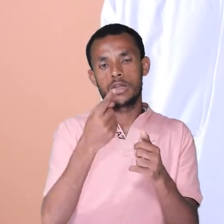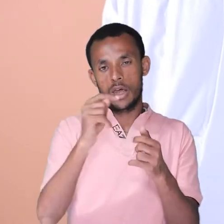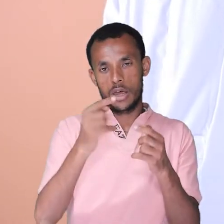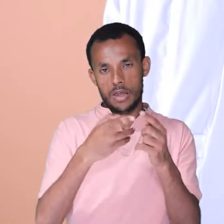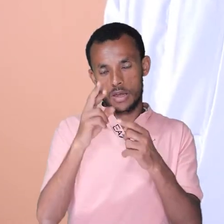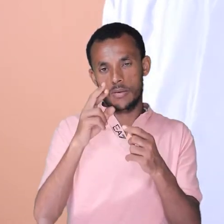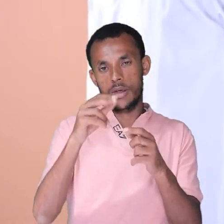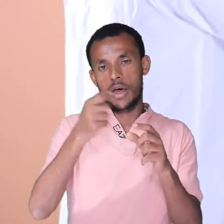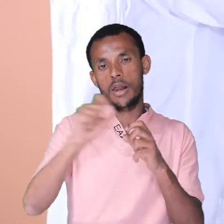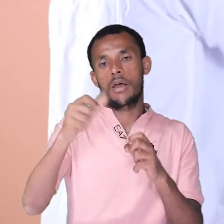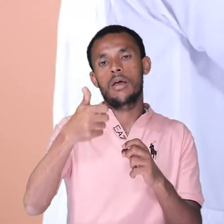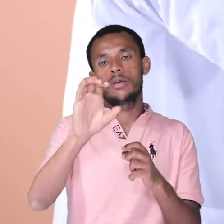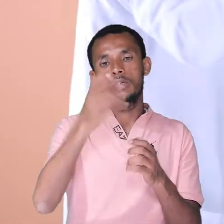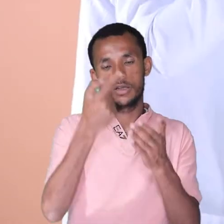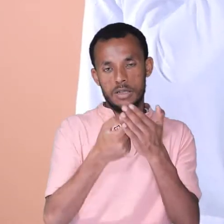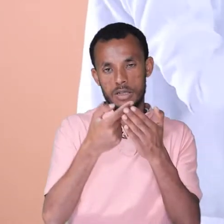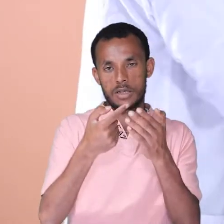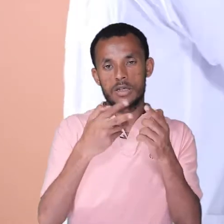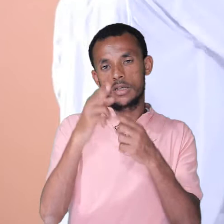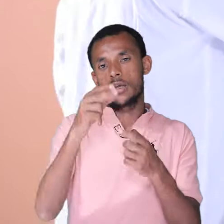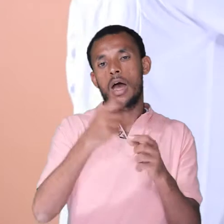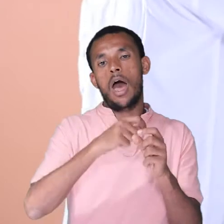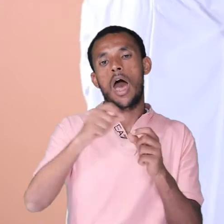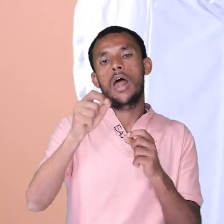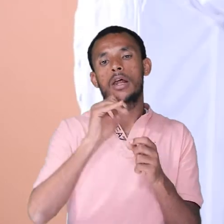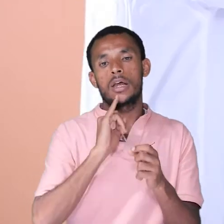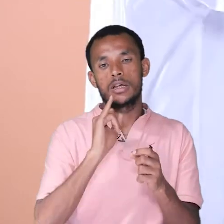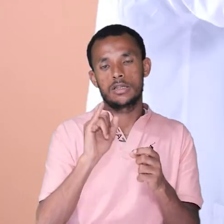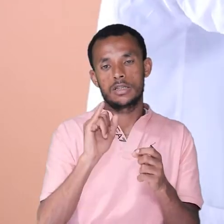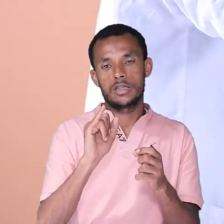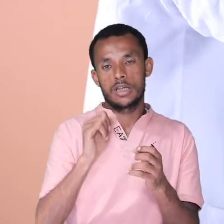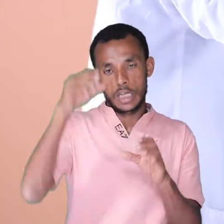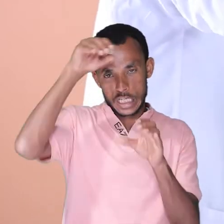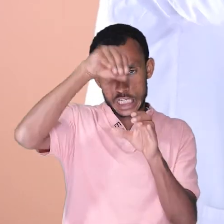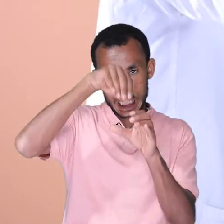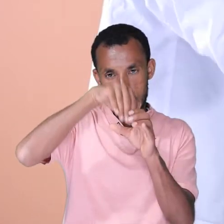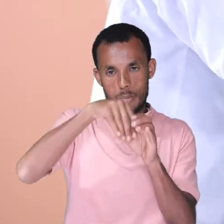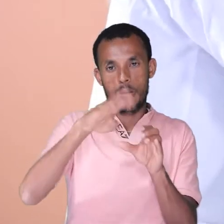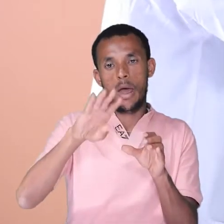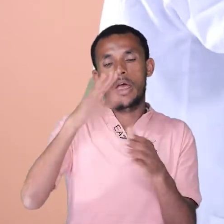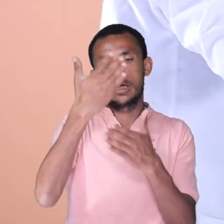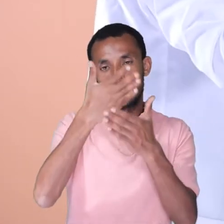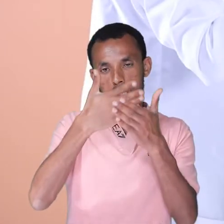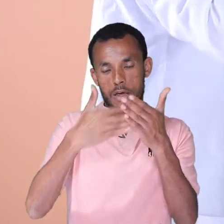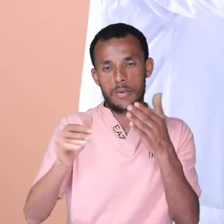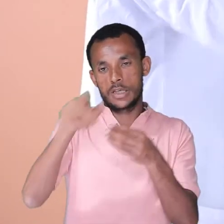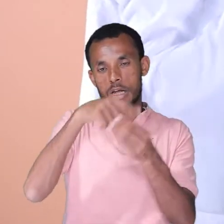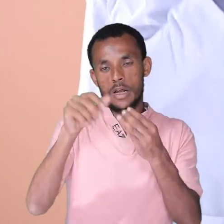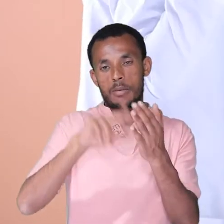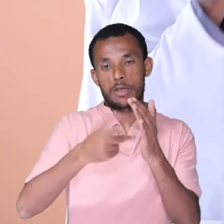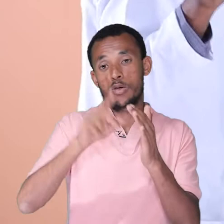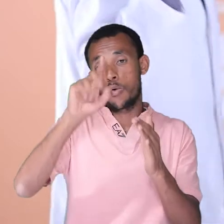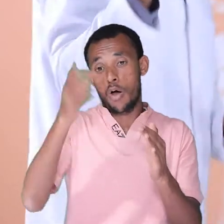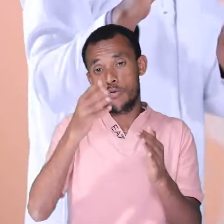AC. This intercepted arc is inscribed by semicircle. Semicircle means half